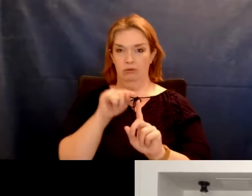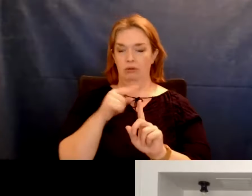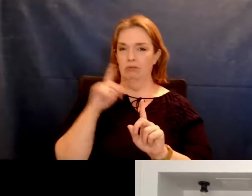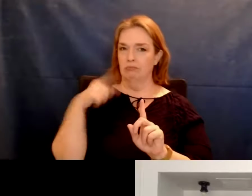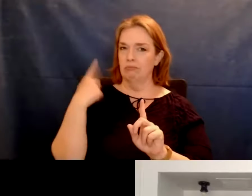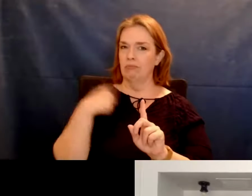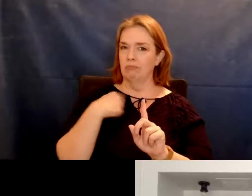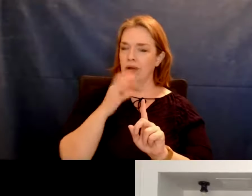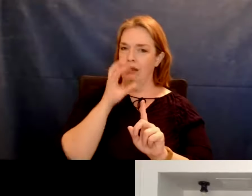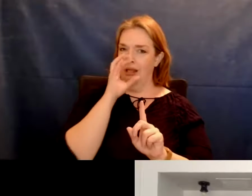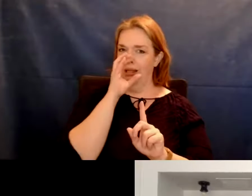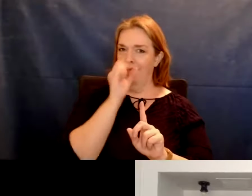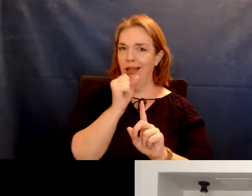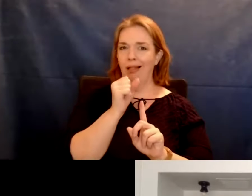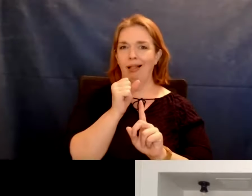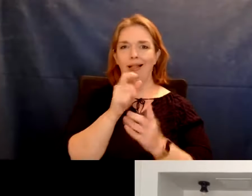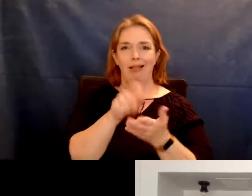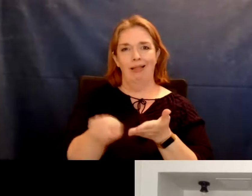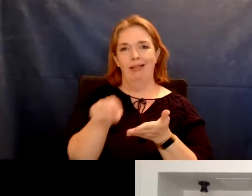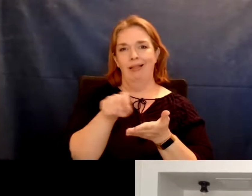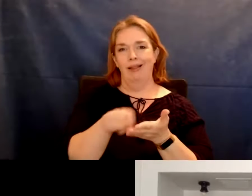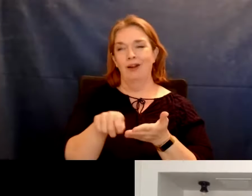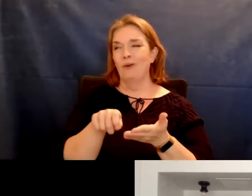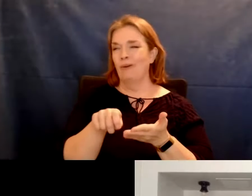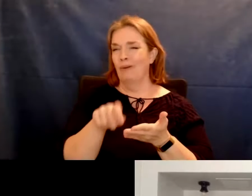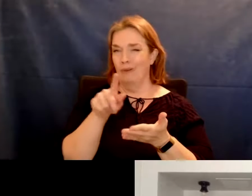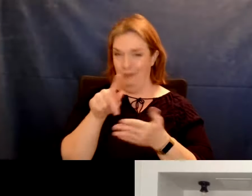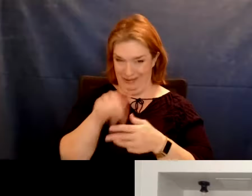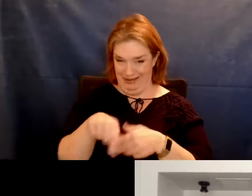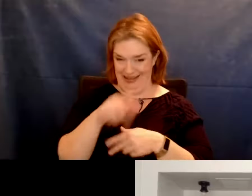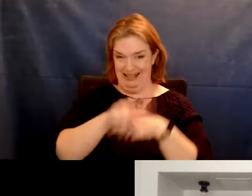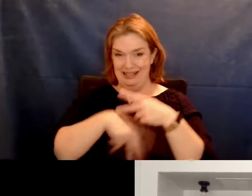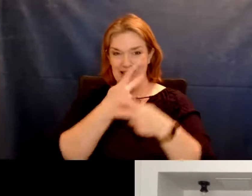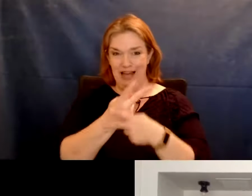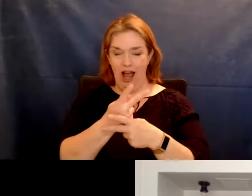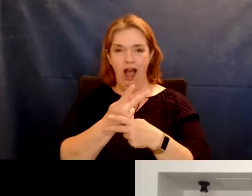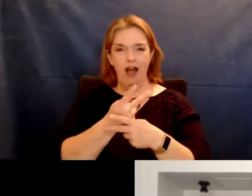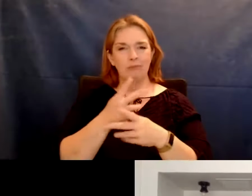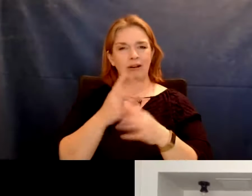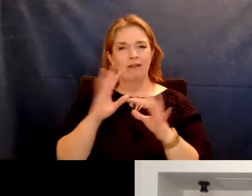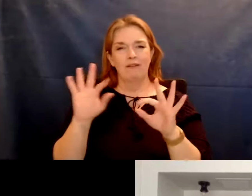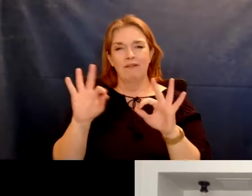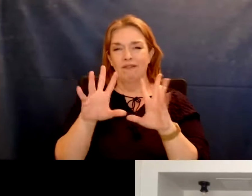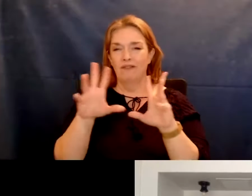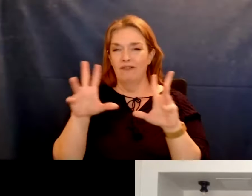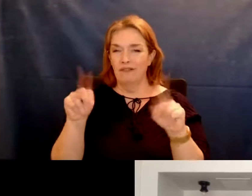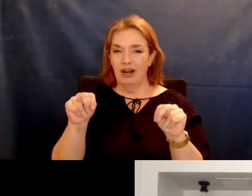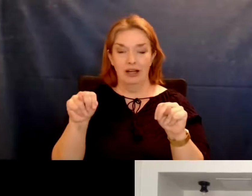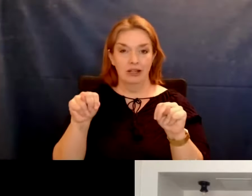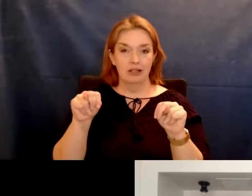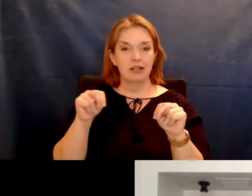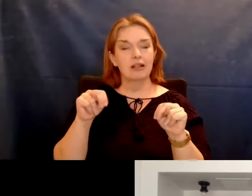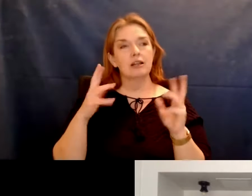writing, and this has been fun to think about, fun to play with,